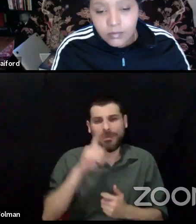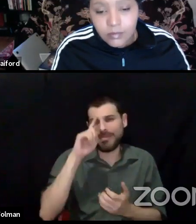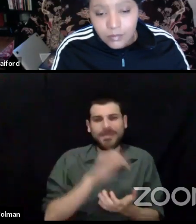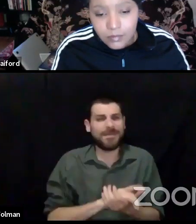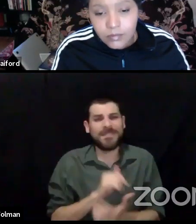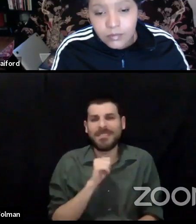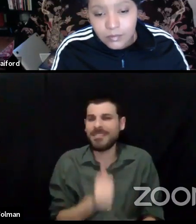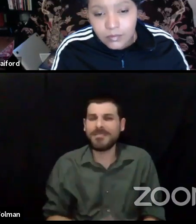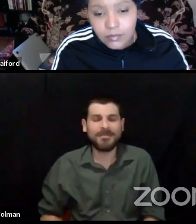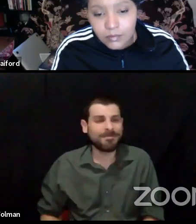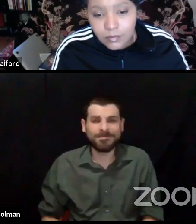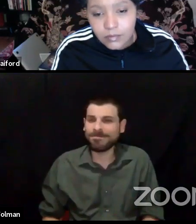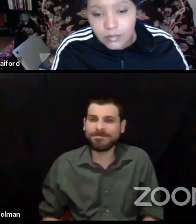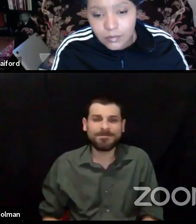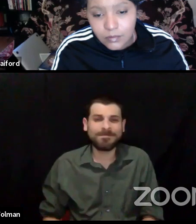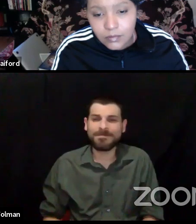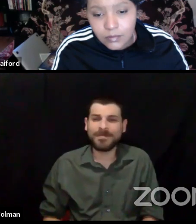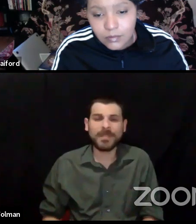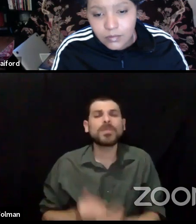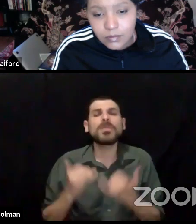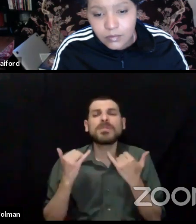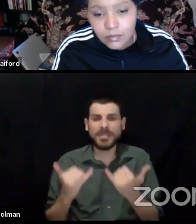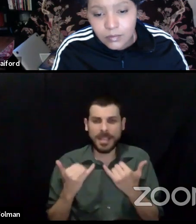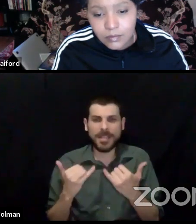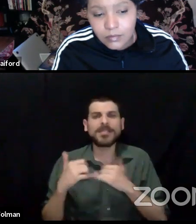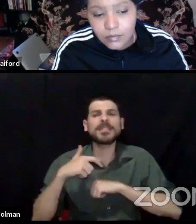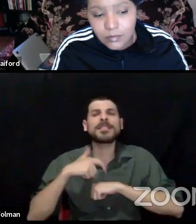is our time to step into that space